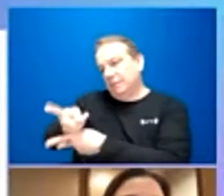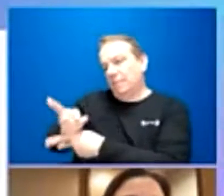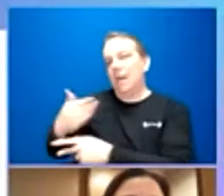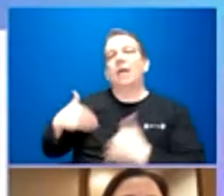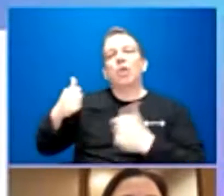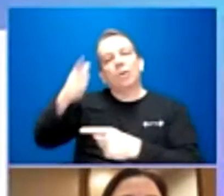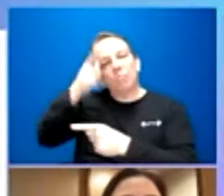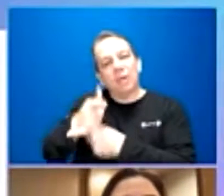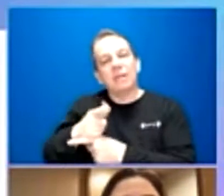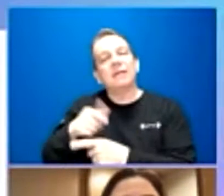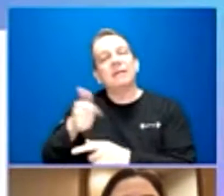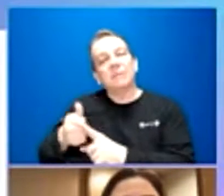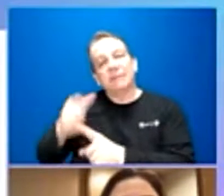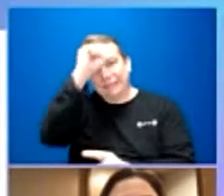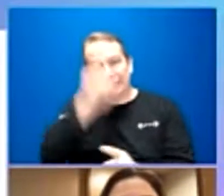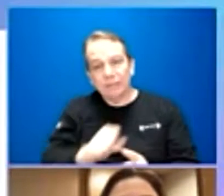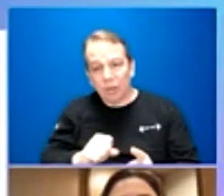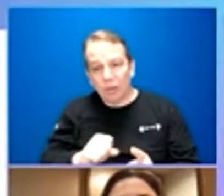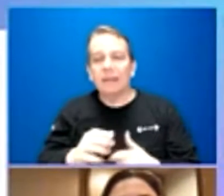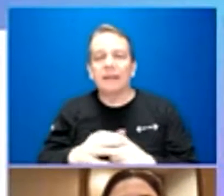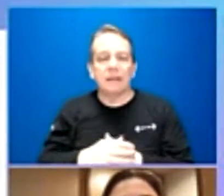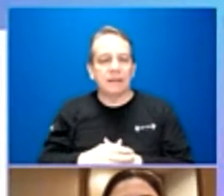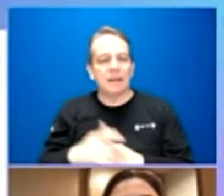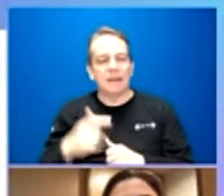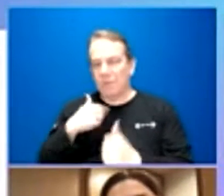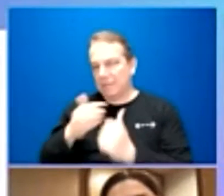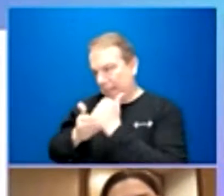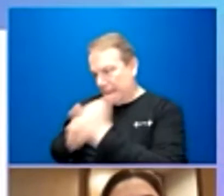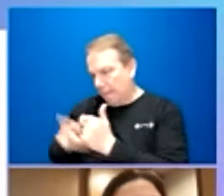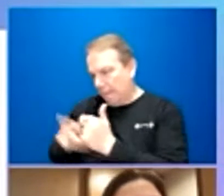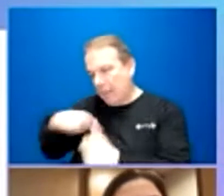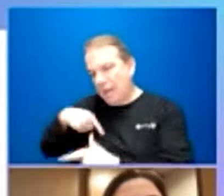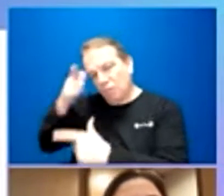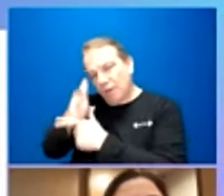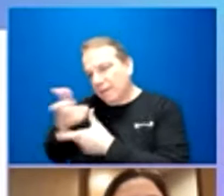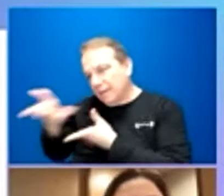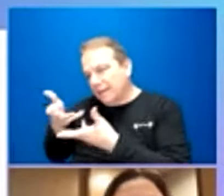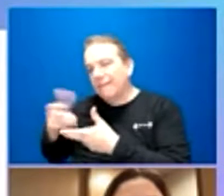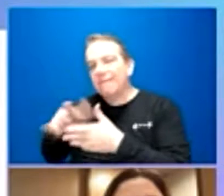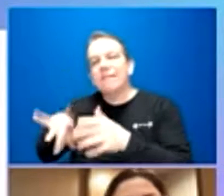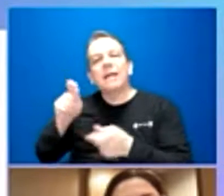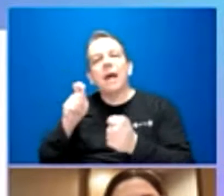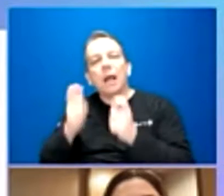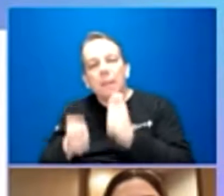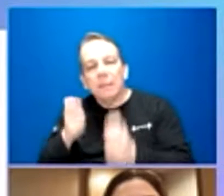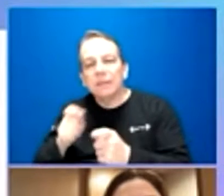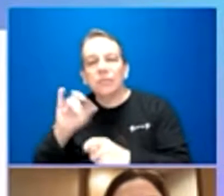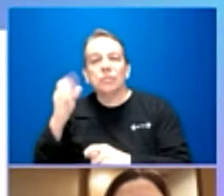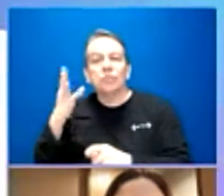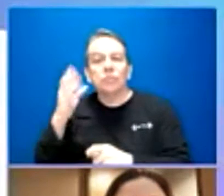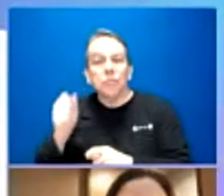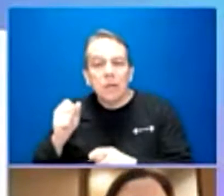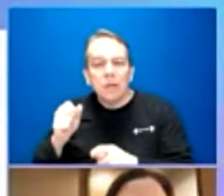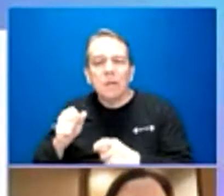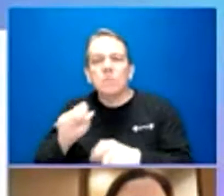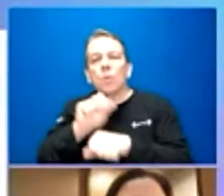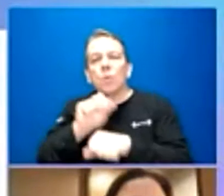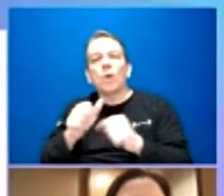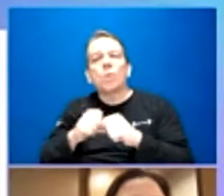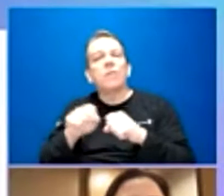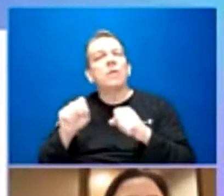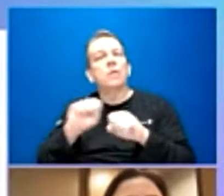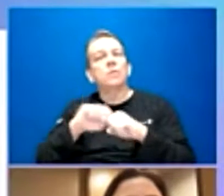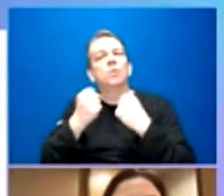has schizophrenia. And I was helping him to find accommodation and find jobs and to work with the social systems